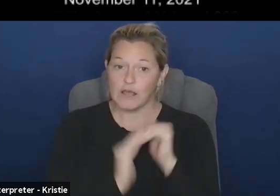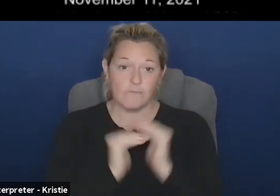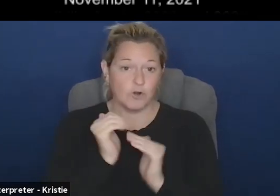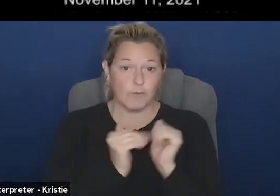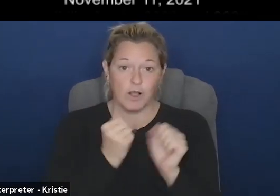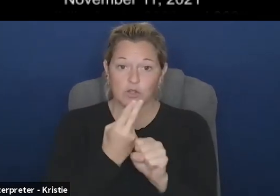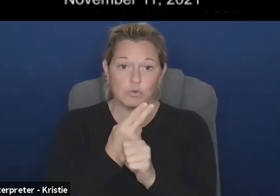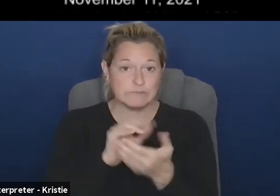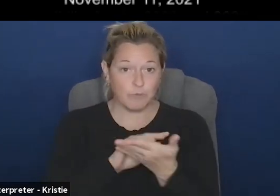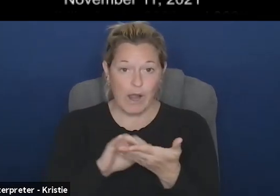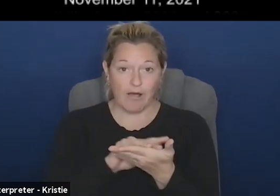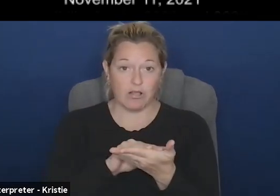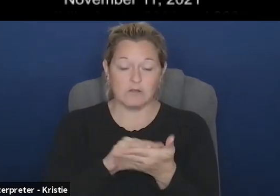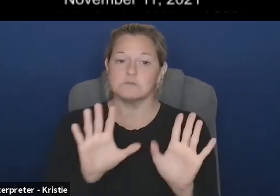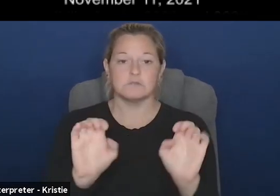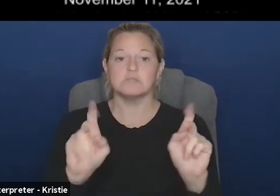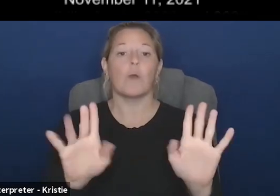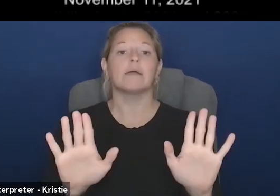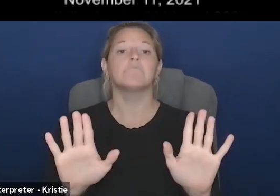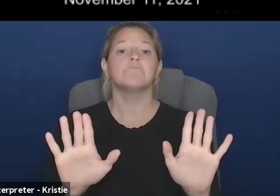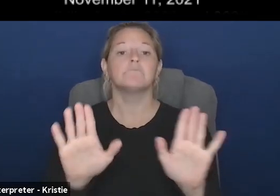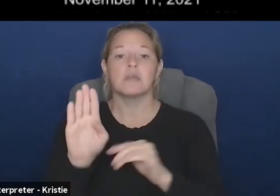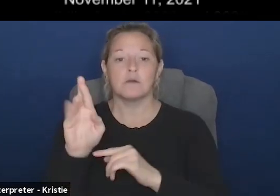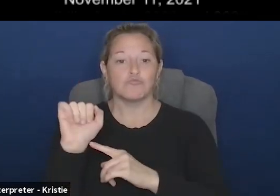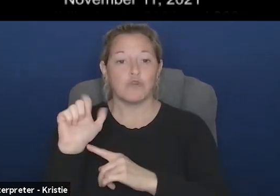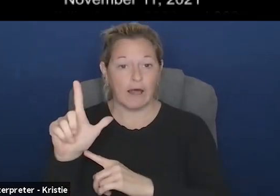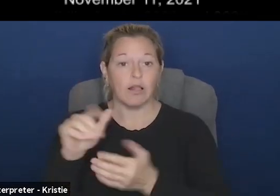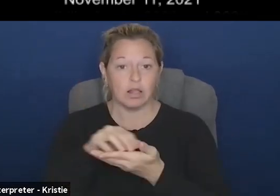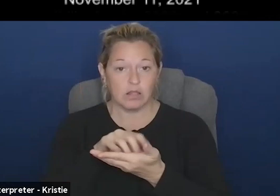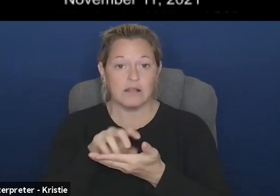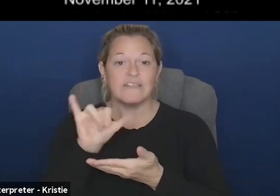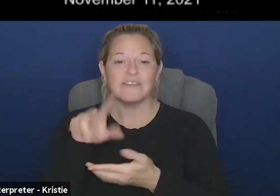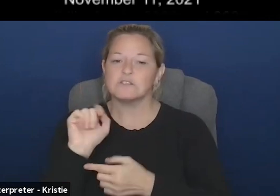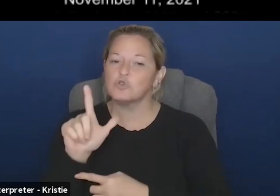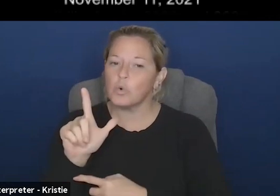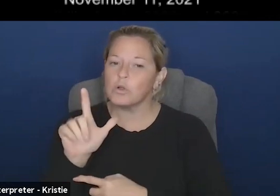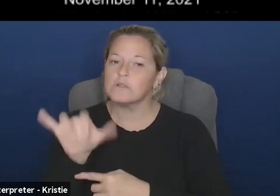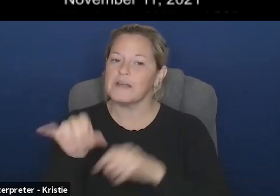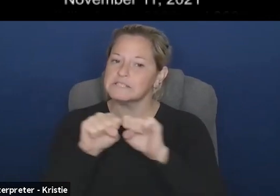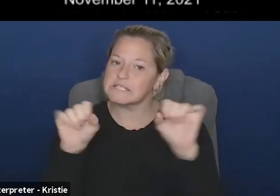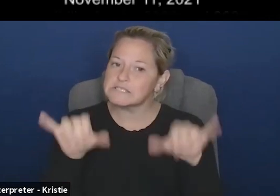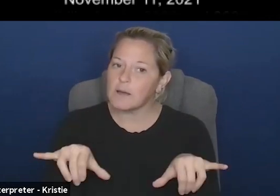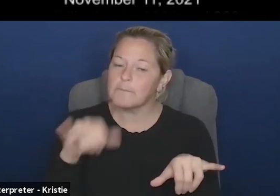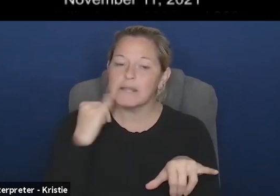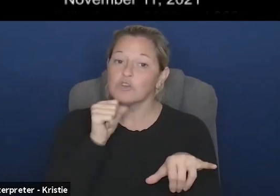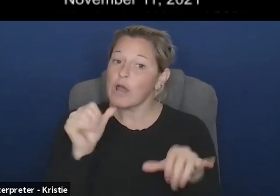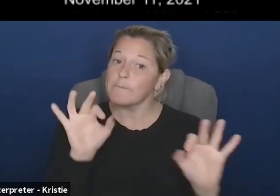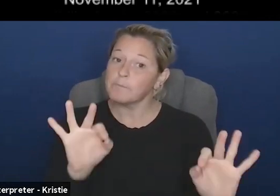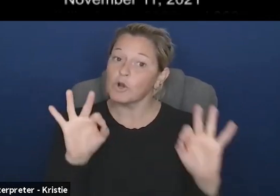that's okay. Braille is a tool and a system, and even if you're not perfect at